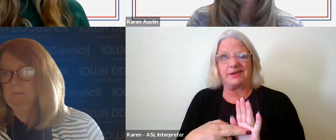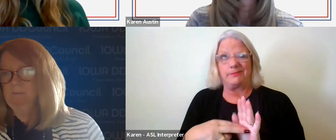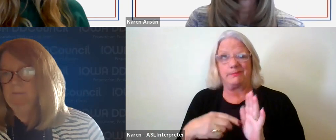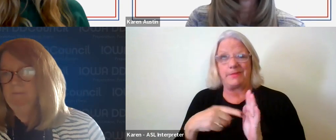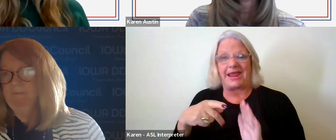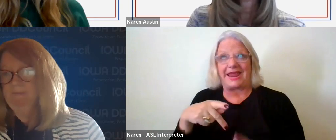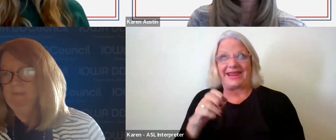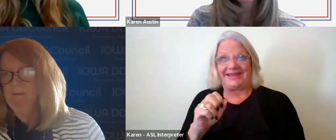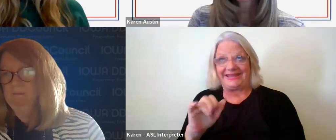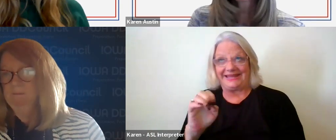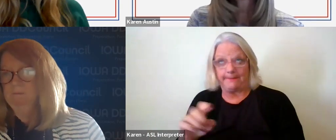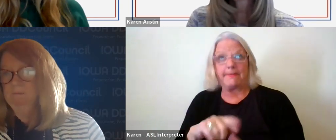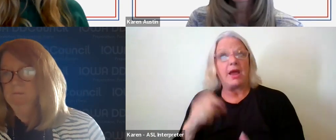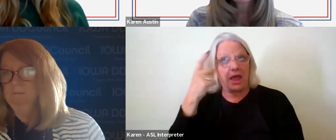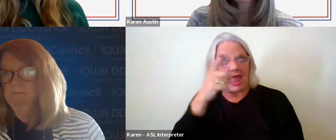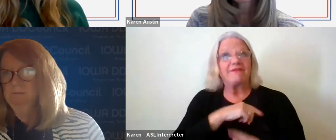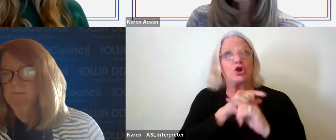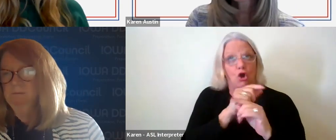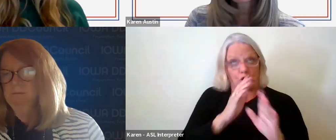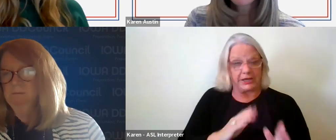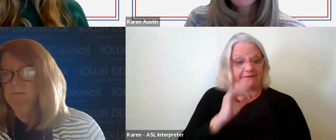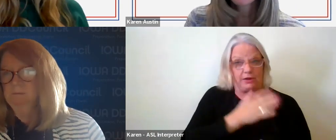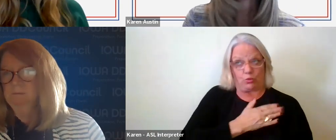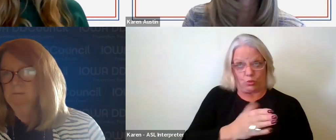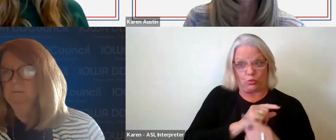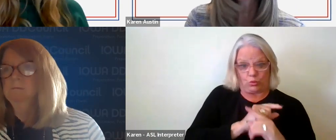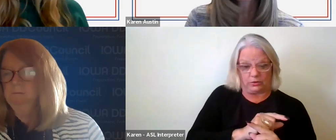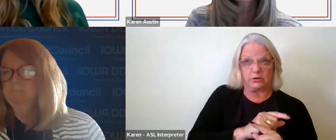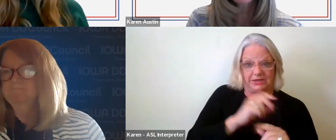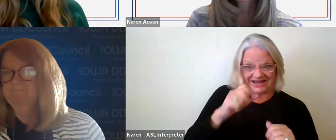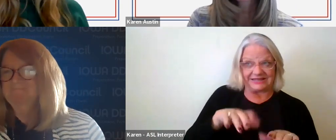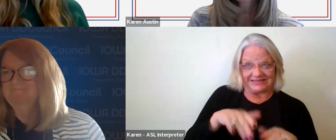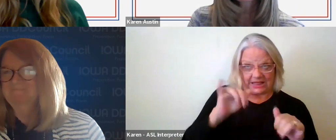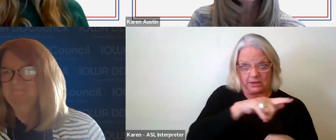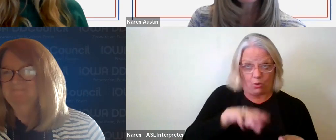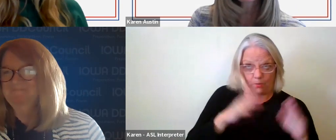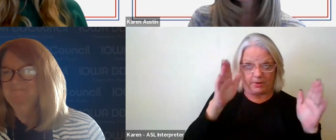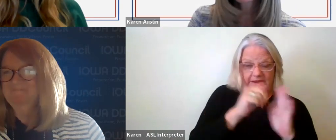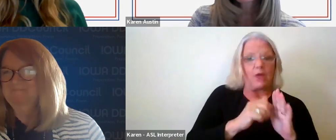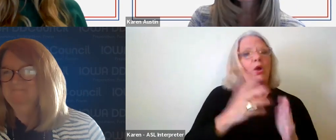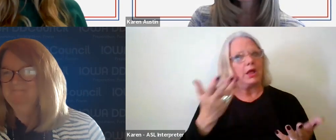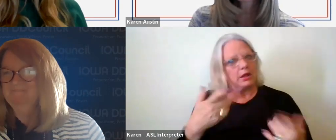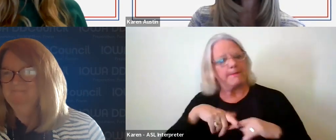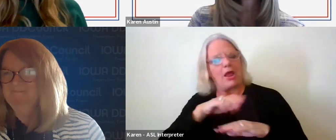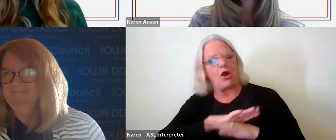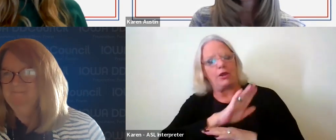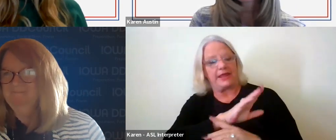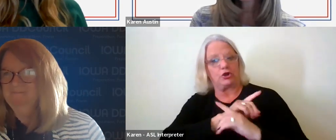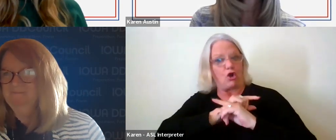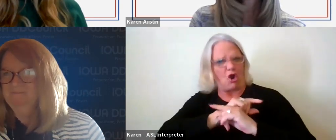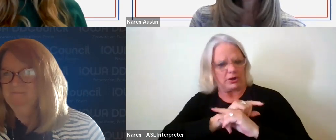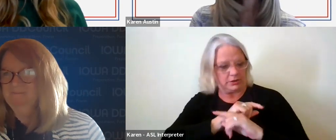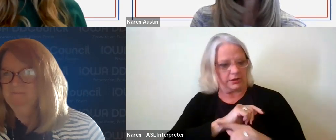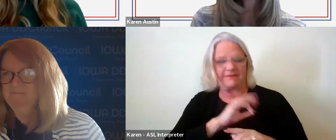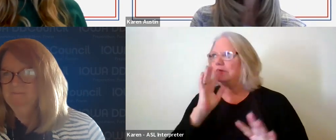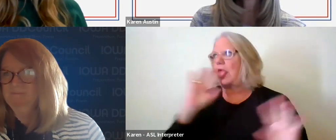agrees? If the guardian is not able or willing to open the account. So I think if the guardian says, I